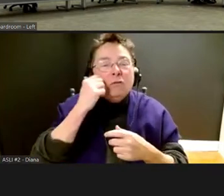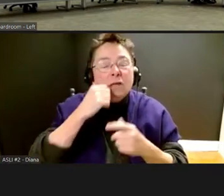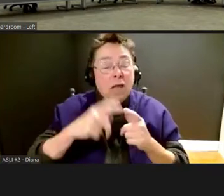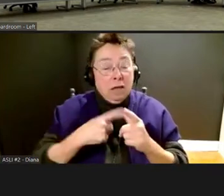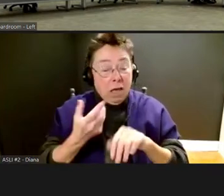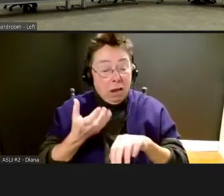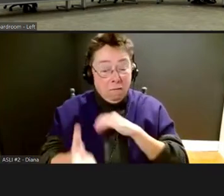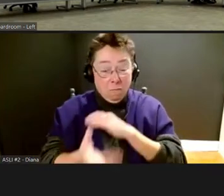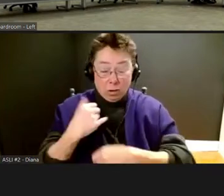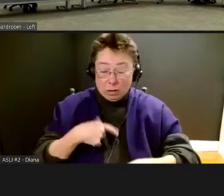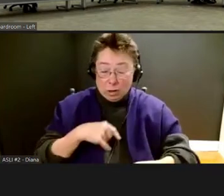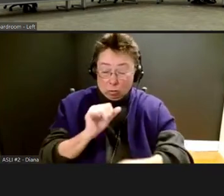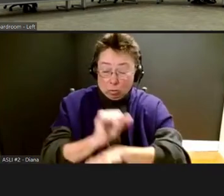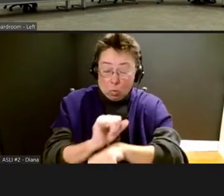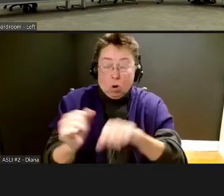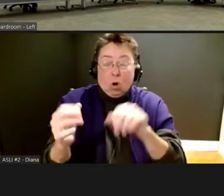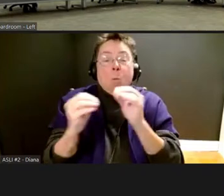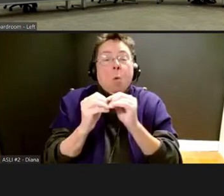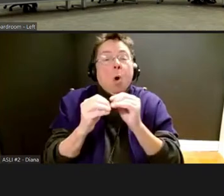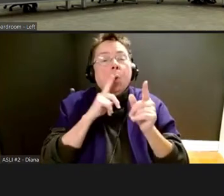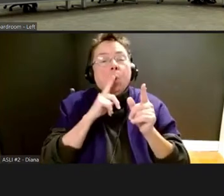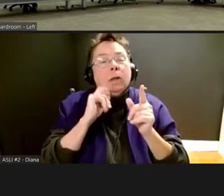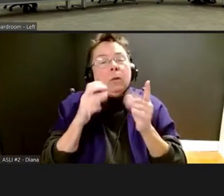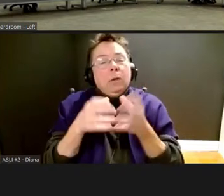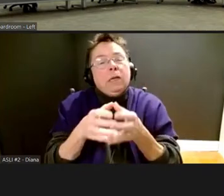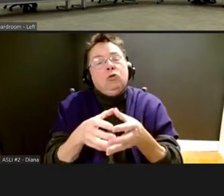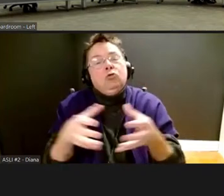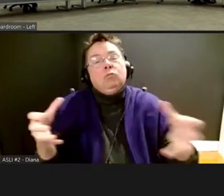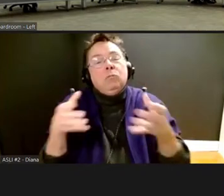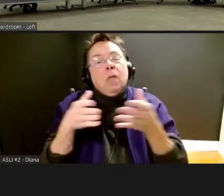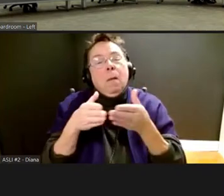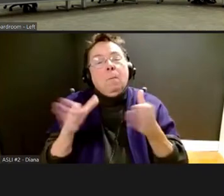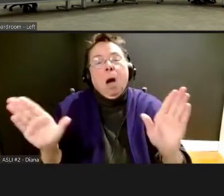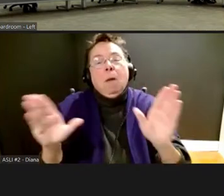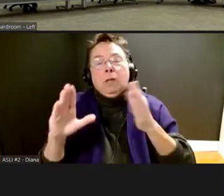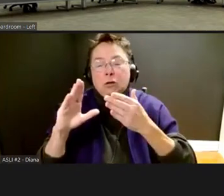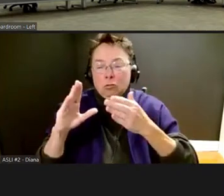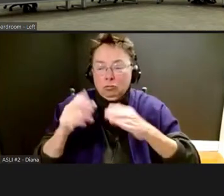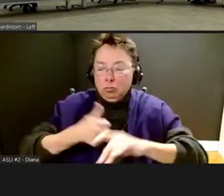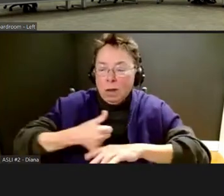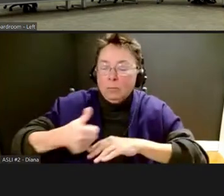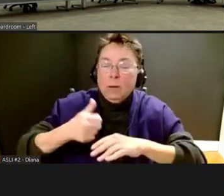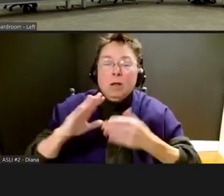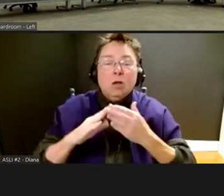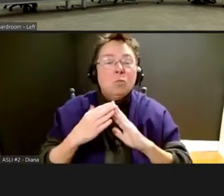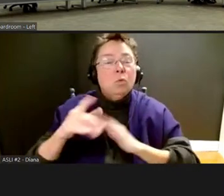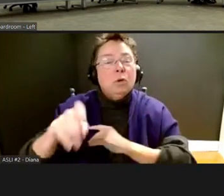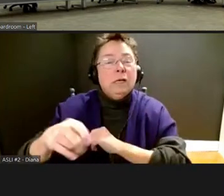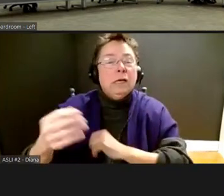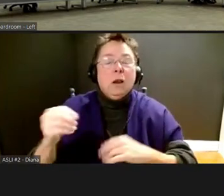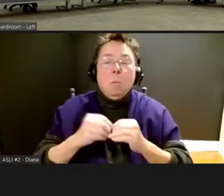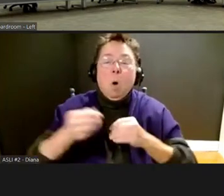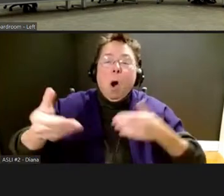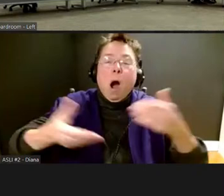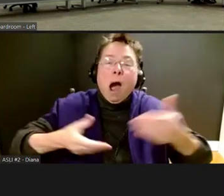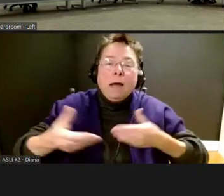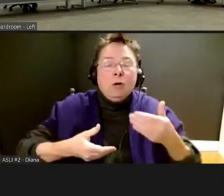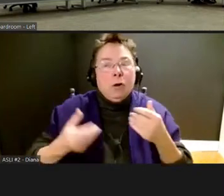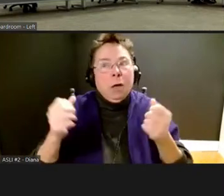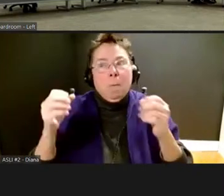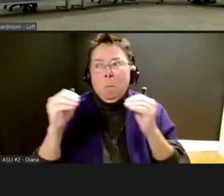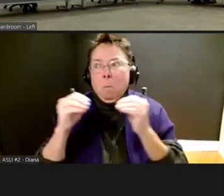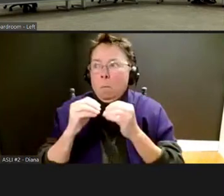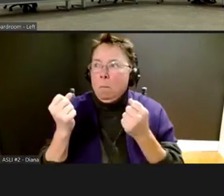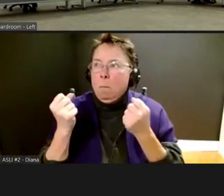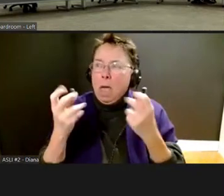things worse. Instead, we need to expand public transportation to the communities that need it most, rehire the many hundreds of unjustly